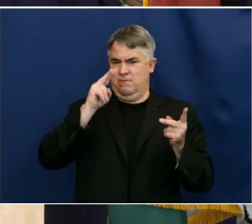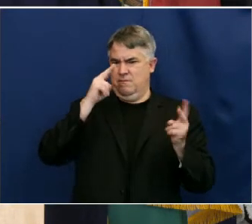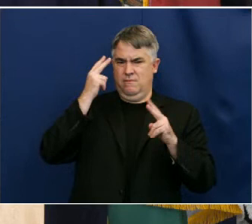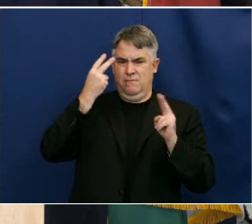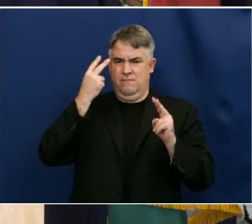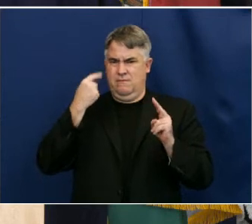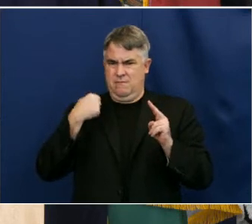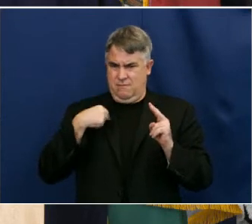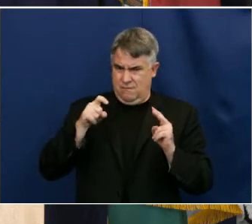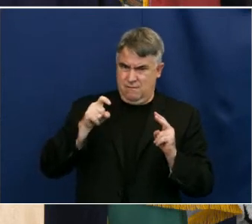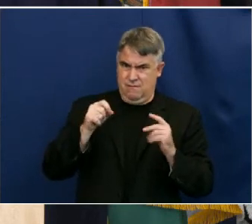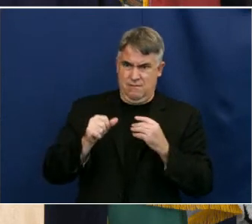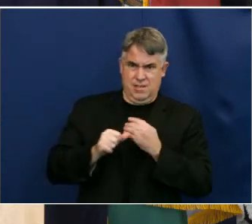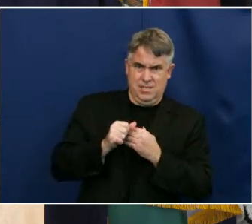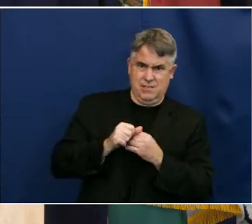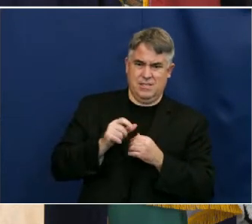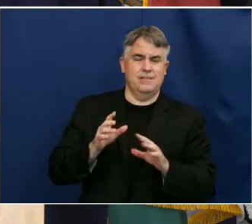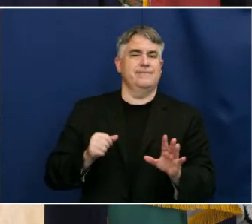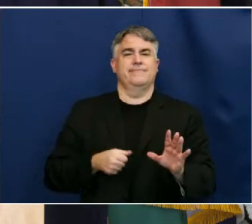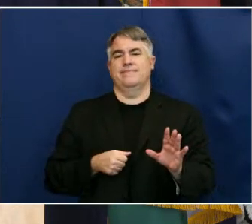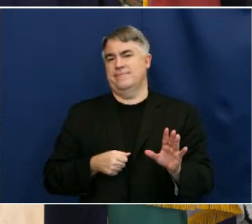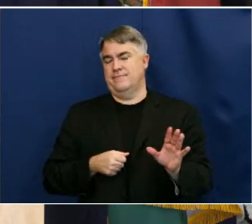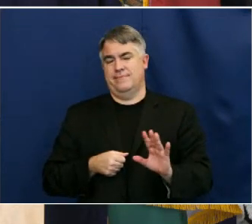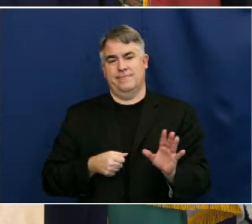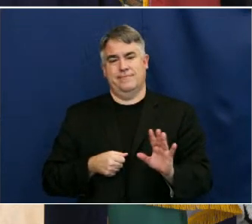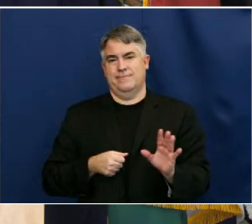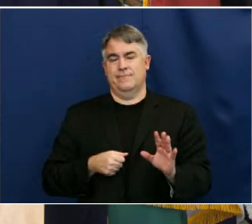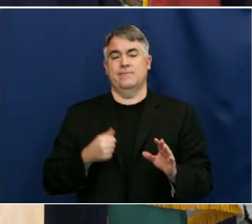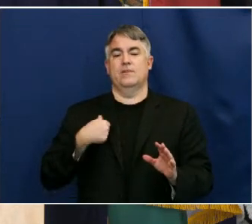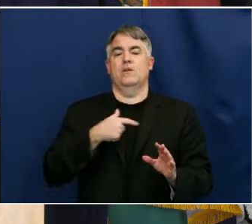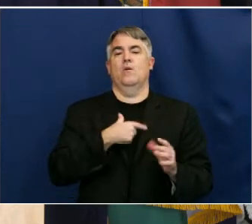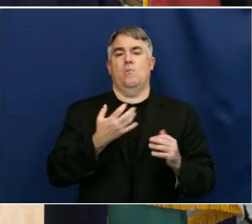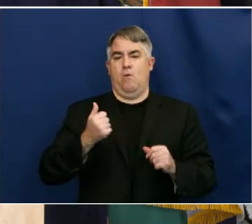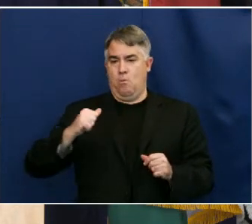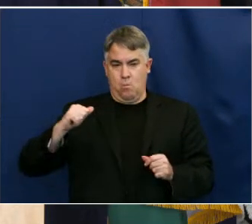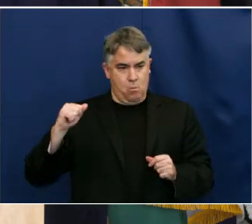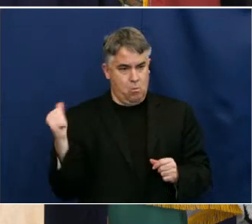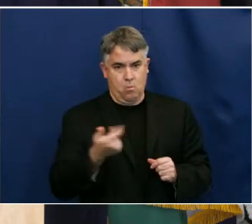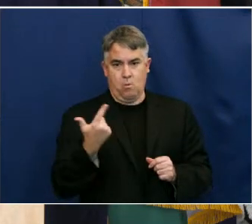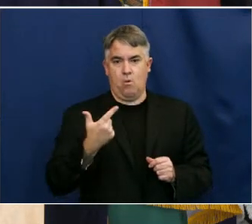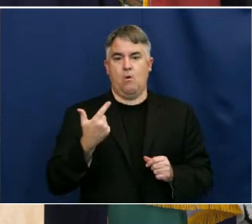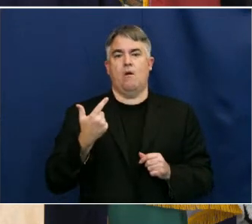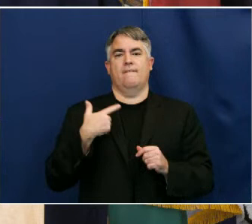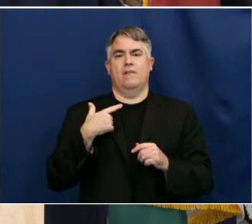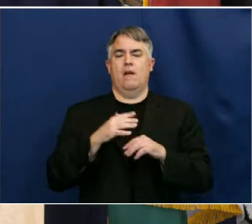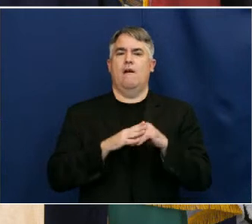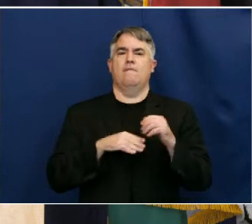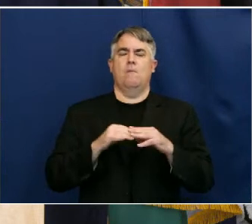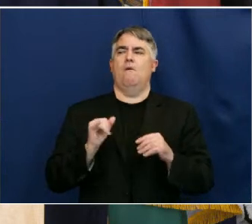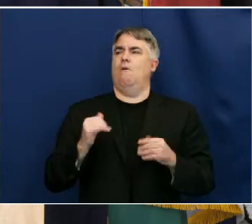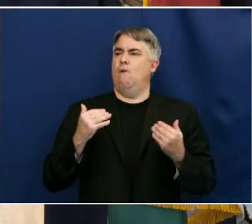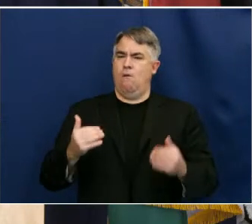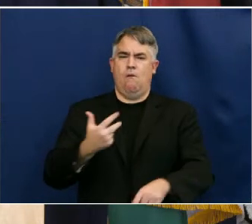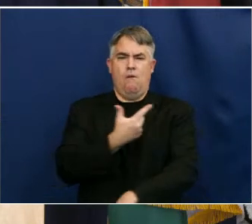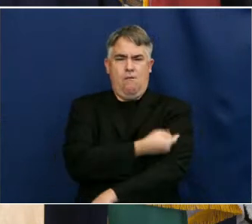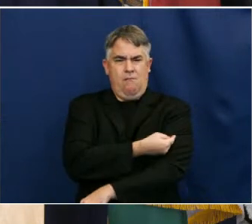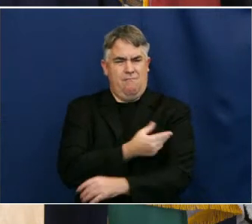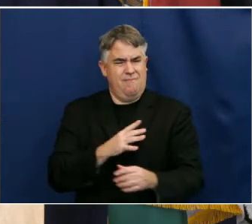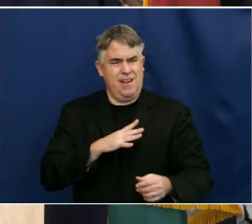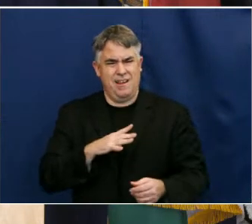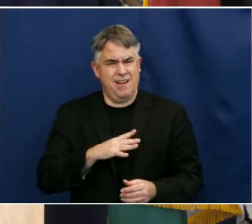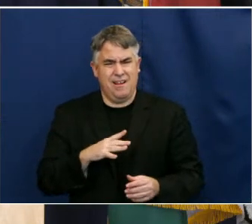we want to emphasize how important it is that once it is your turn, we want everybody to be able to get vaccinated. And last but not least, I'll share that the